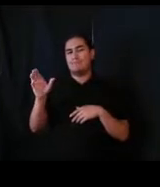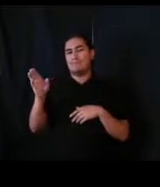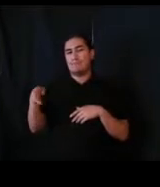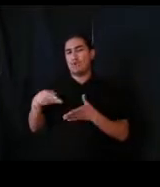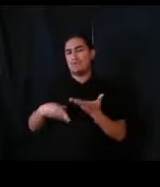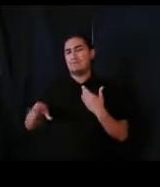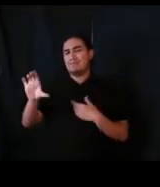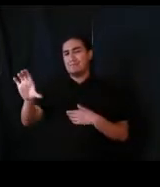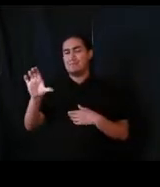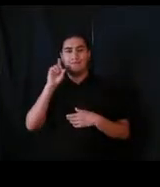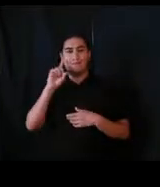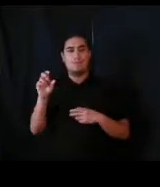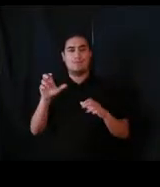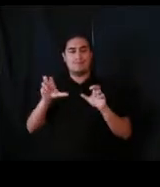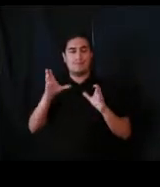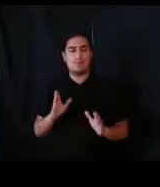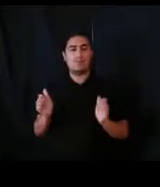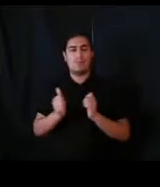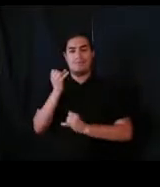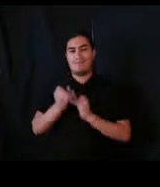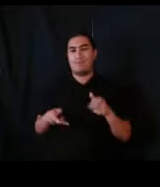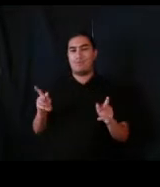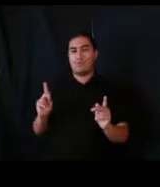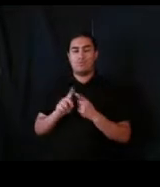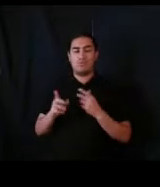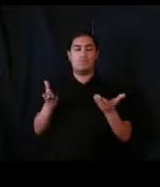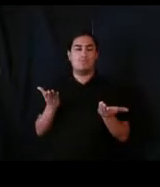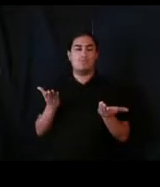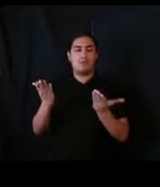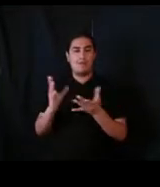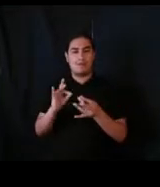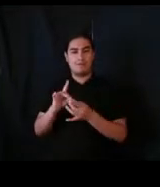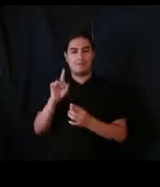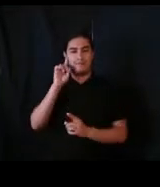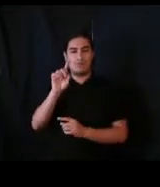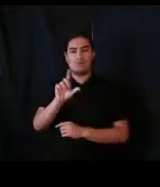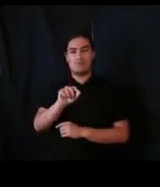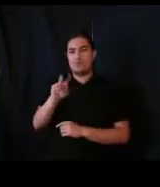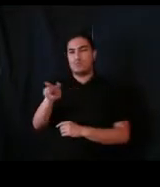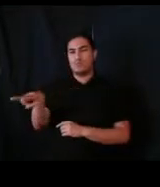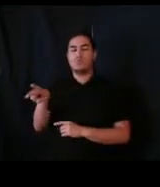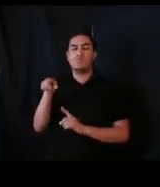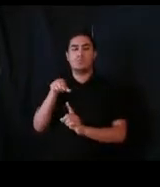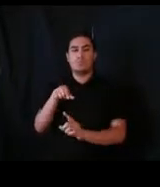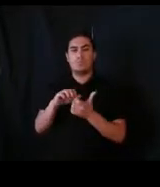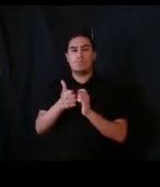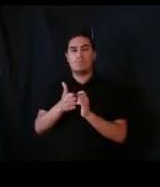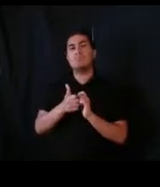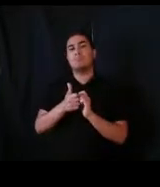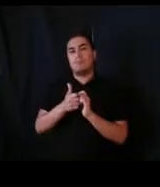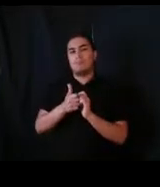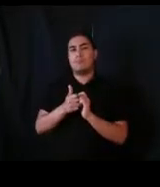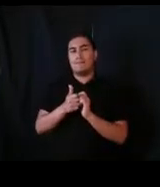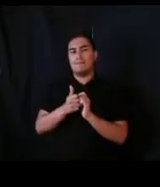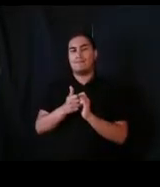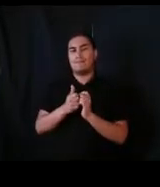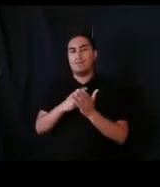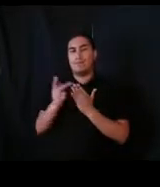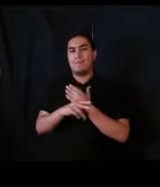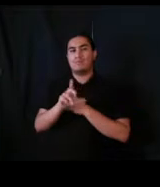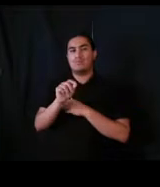hearing to provide stakeholders with a final opportunity to provide comments on both the 2022 local partnership competitive program guidelines and the